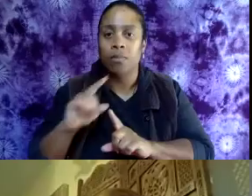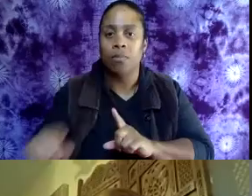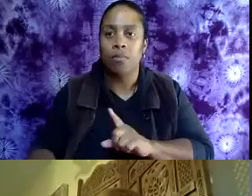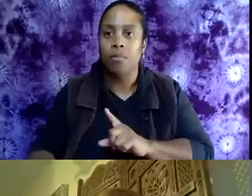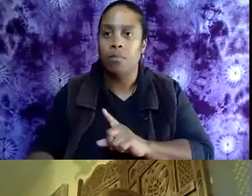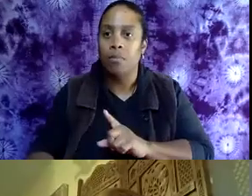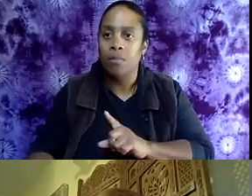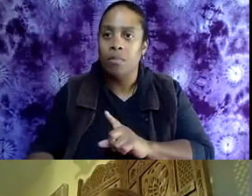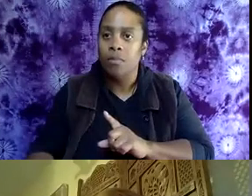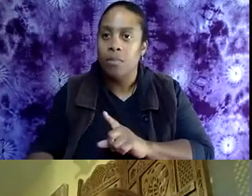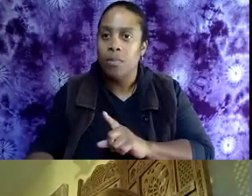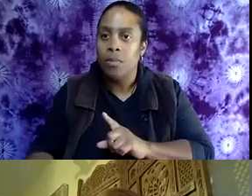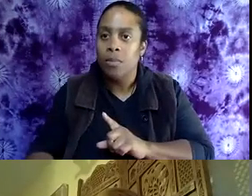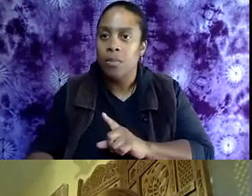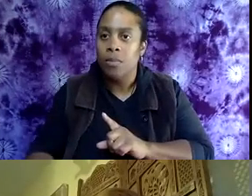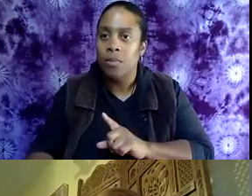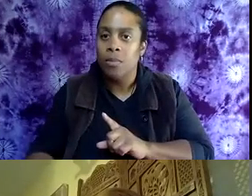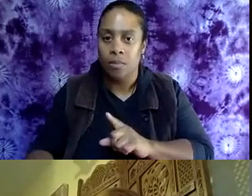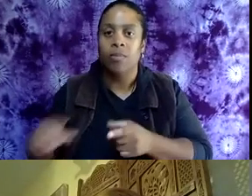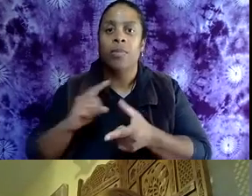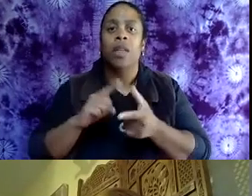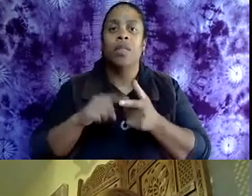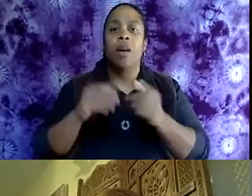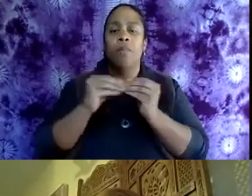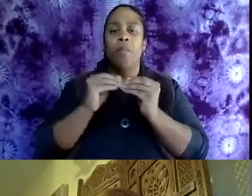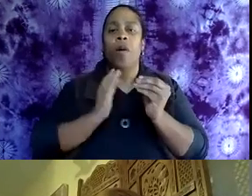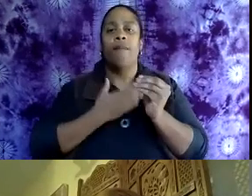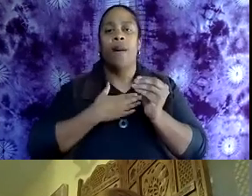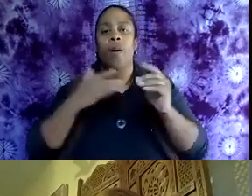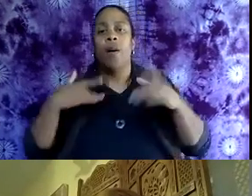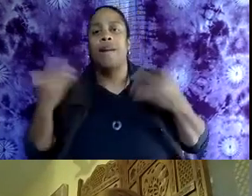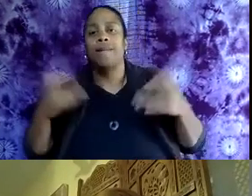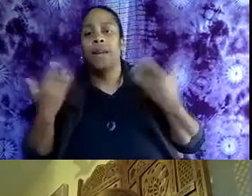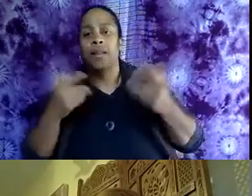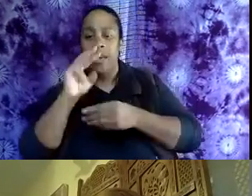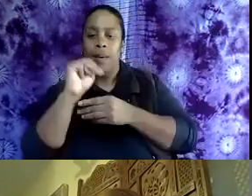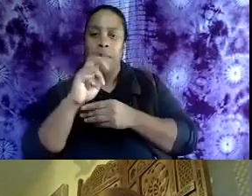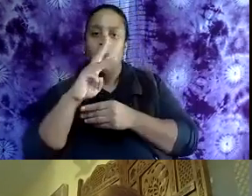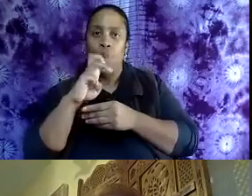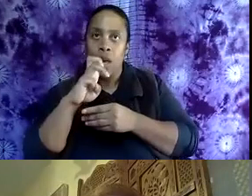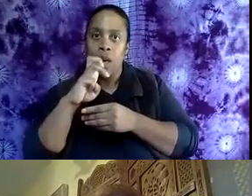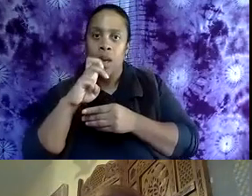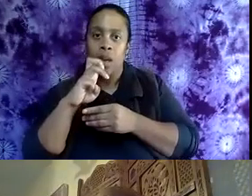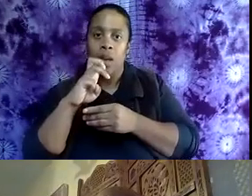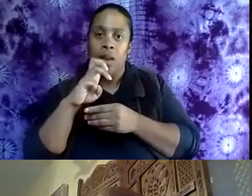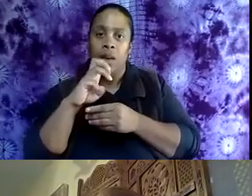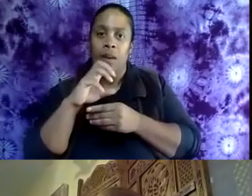There we go. Yeah, so and then more of our events at MeWeFairs.com. That's